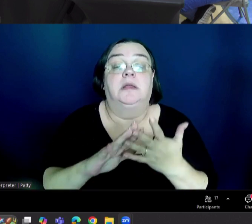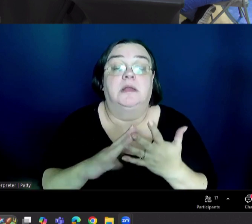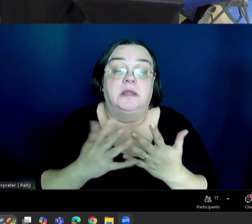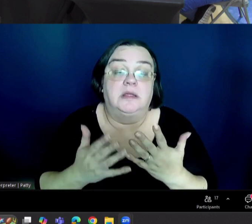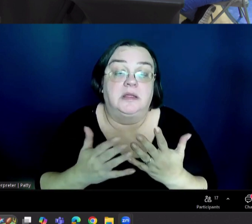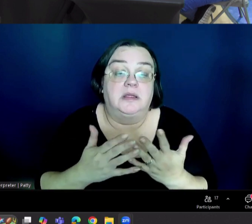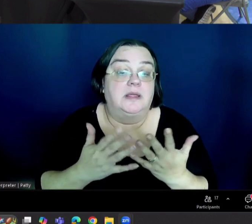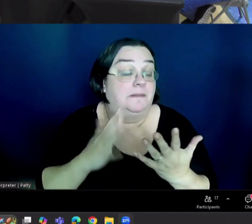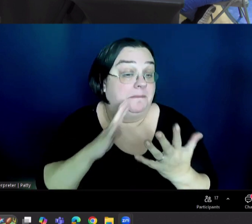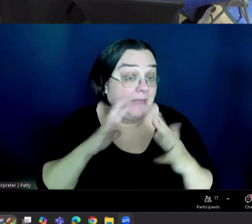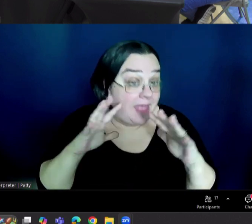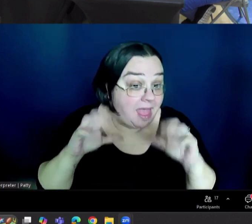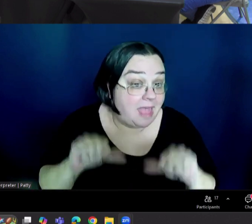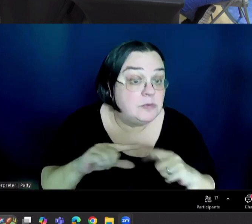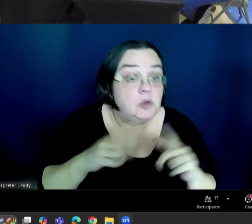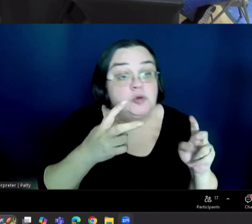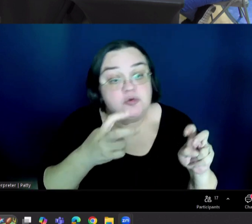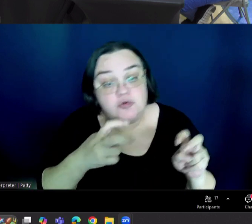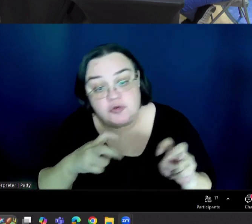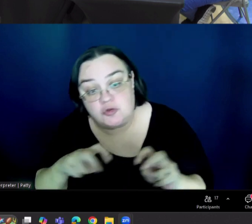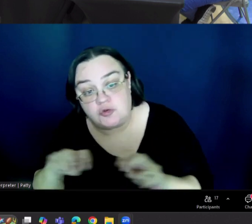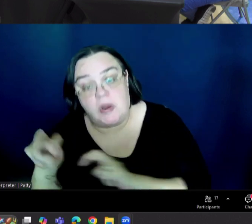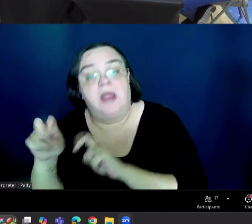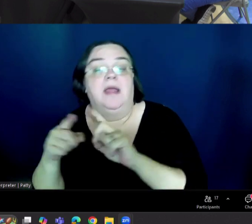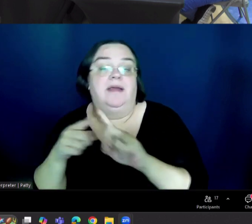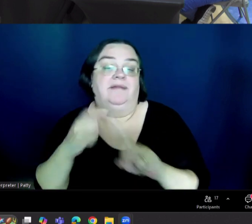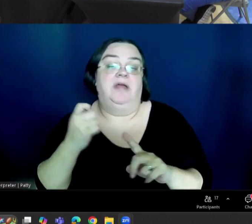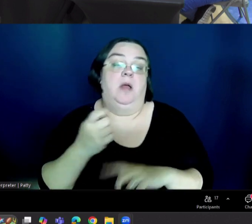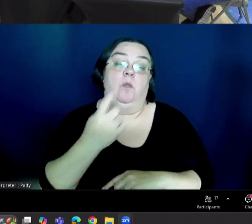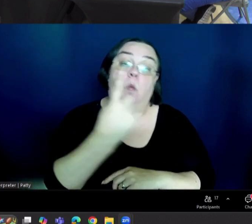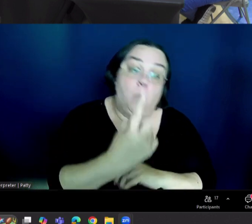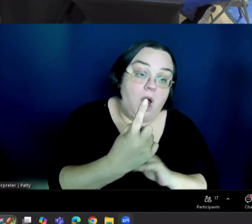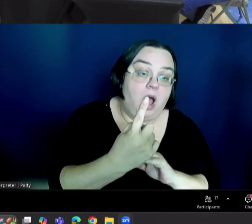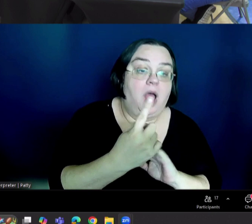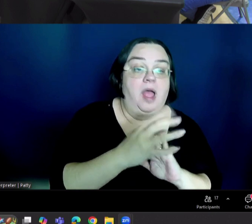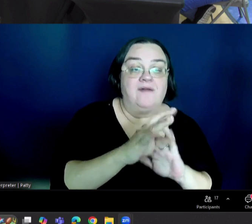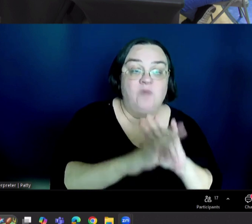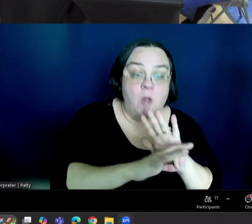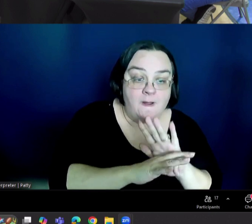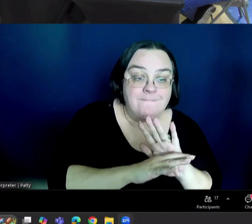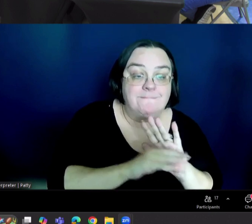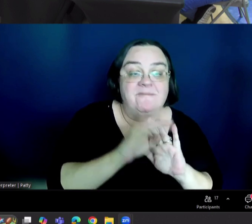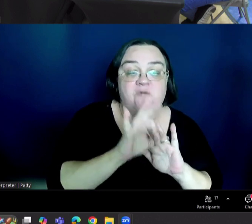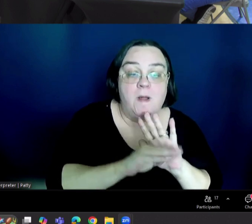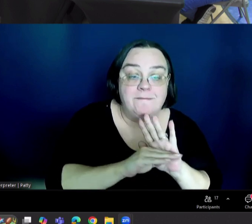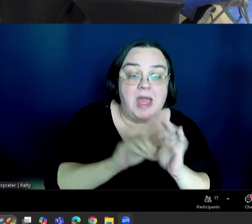being able to transition from say one format to another,